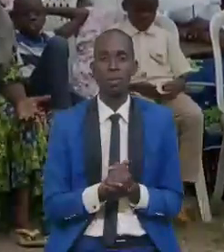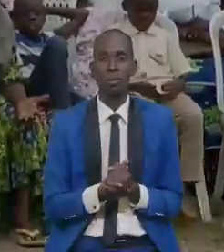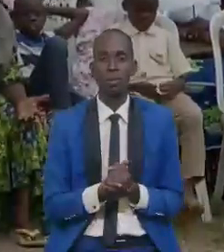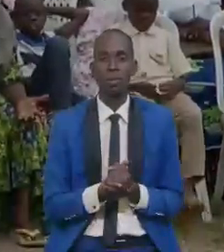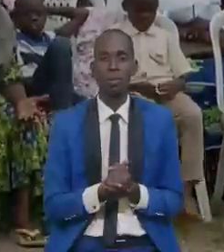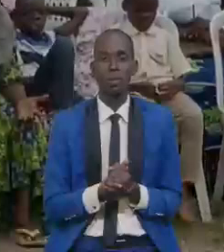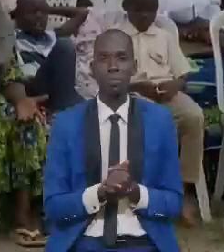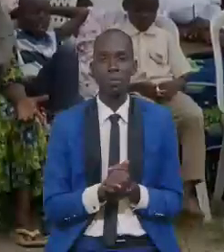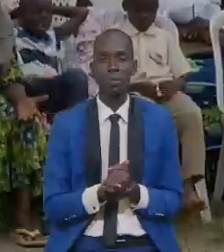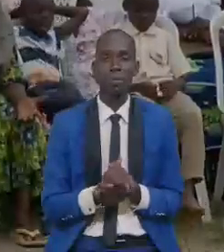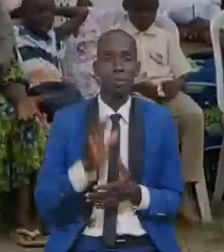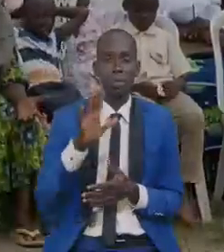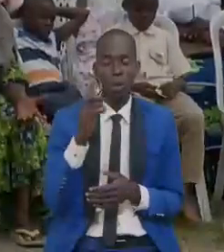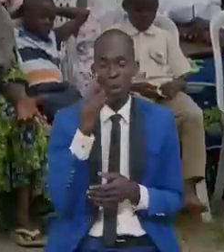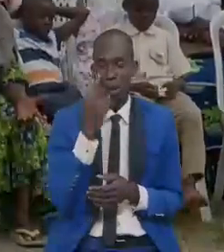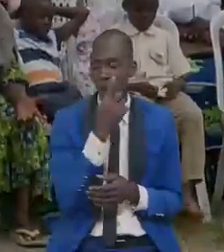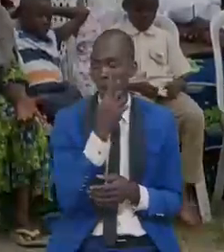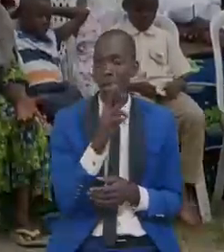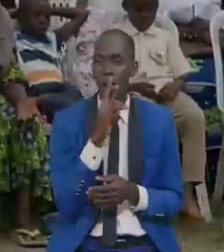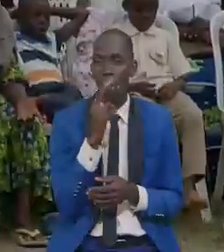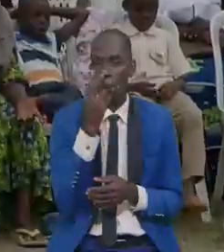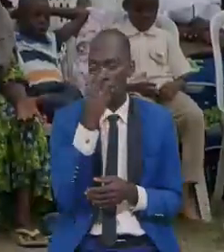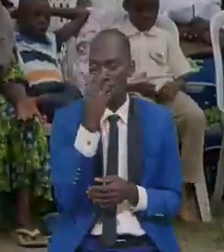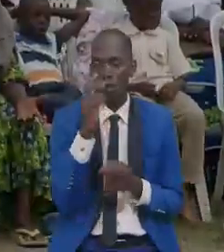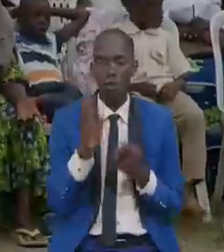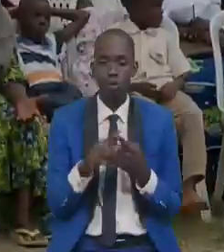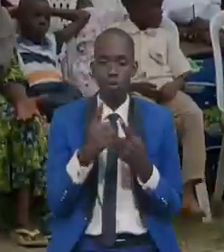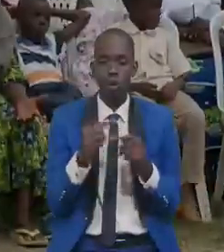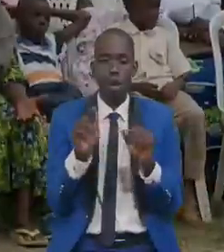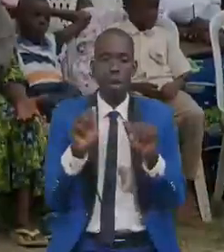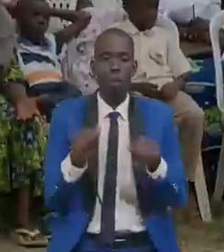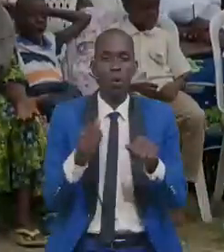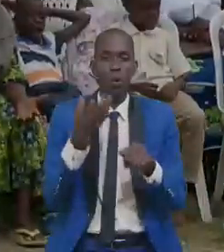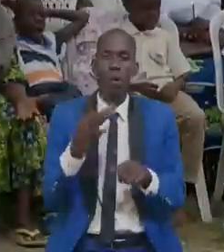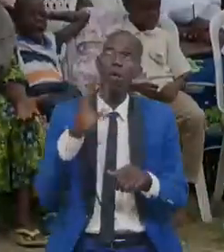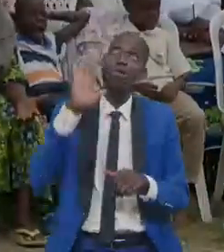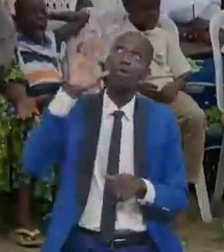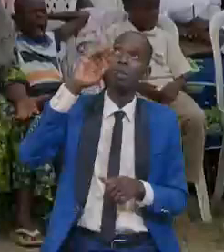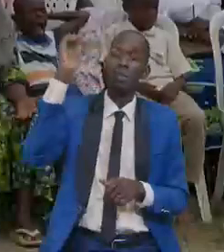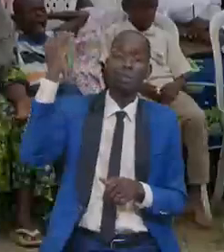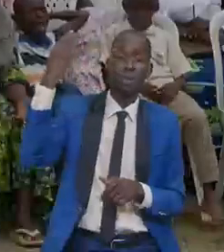Your eyes are blind to the possibilities of grace.